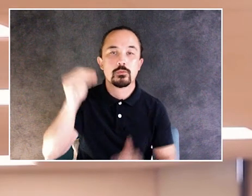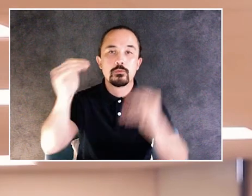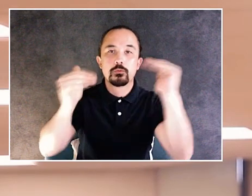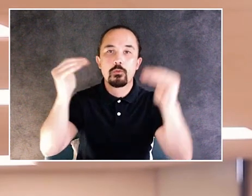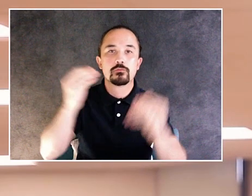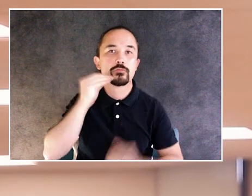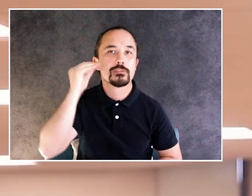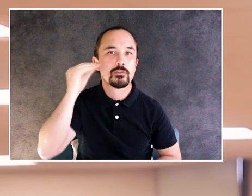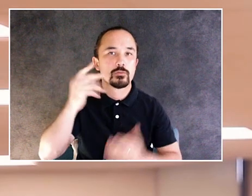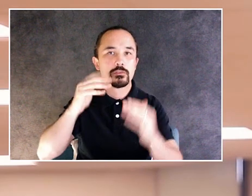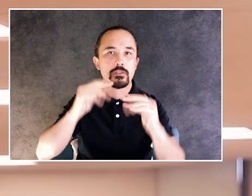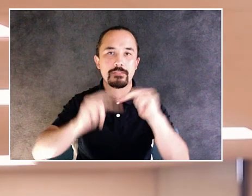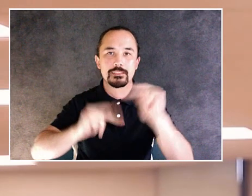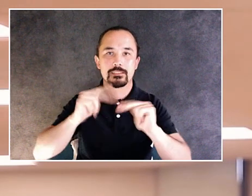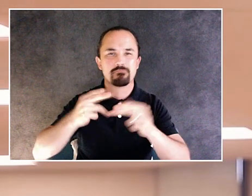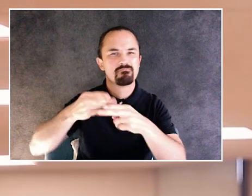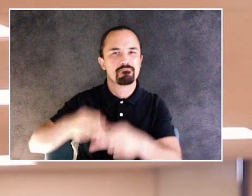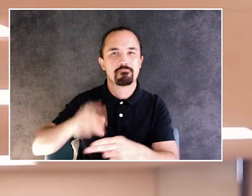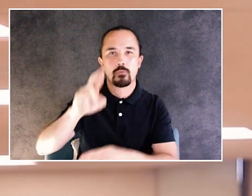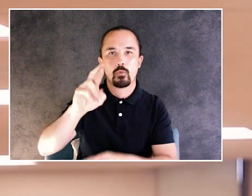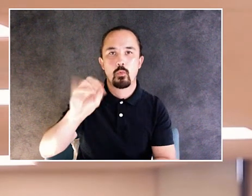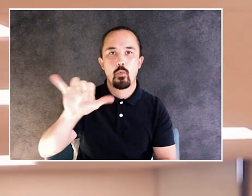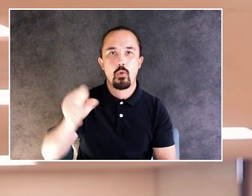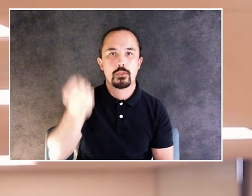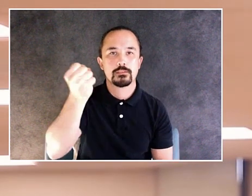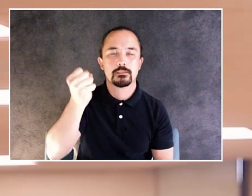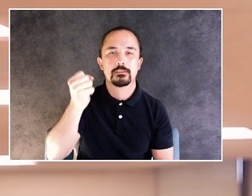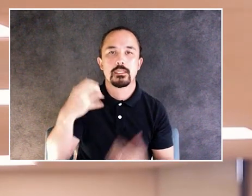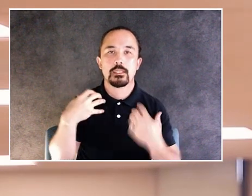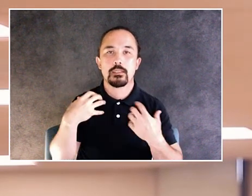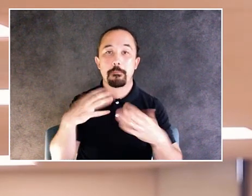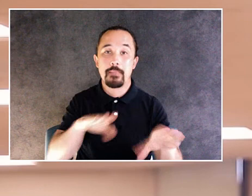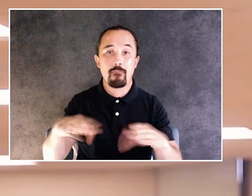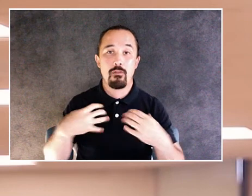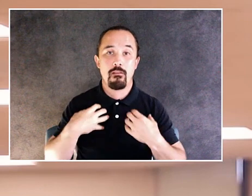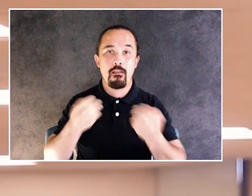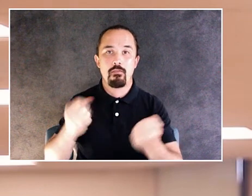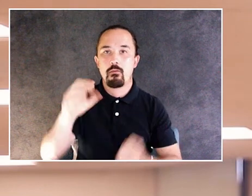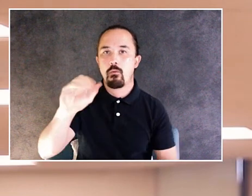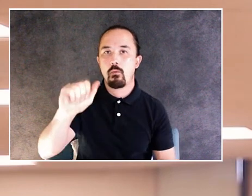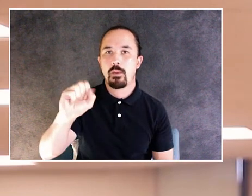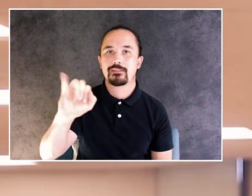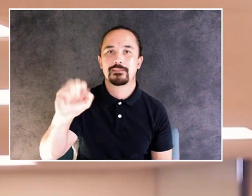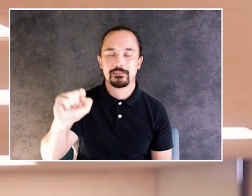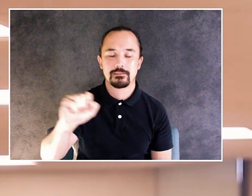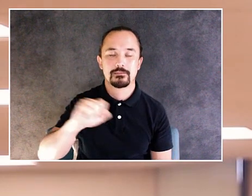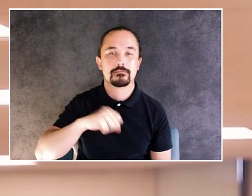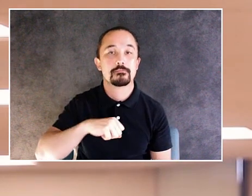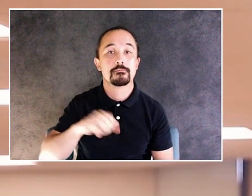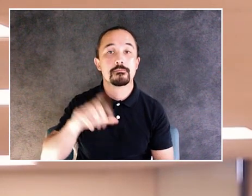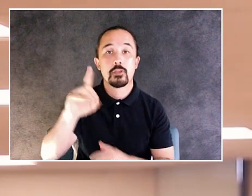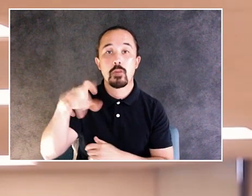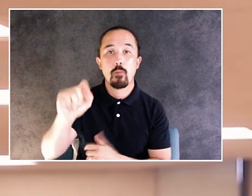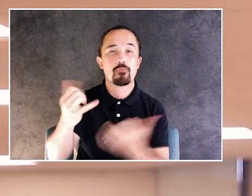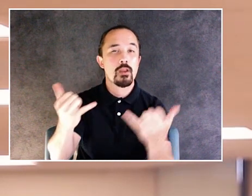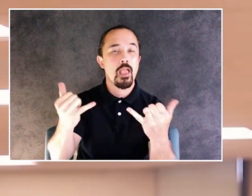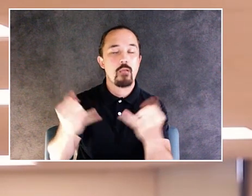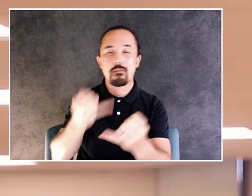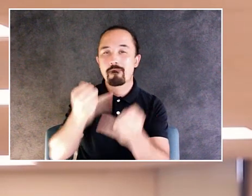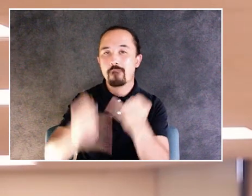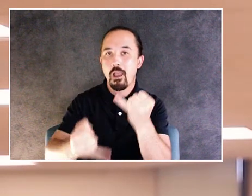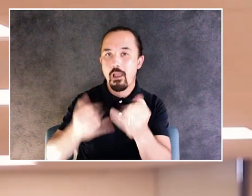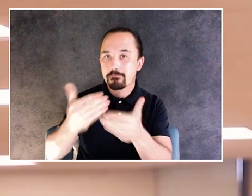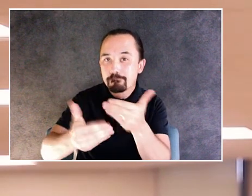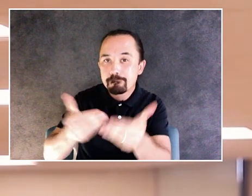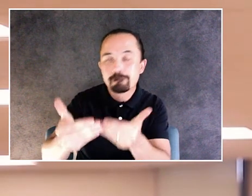Residential Facility that will be known as Roy's Behavioral Health Oasis. The department is in the final stages of the